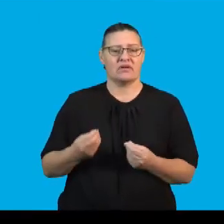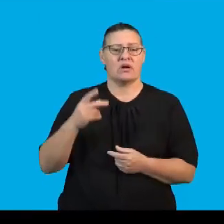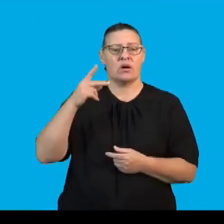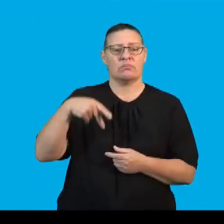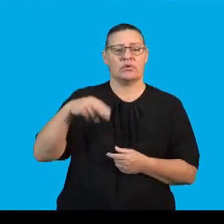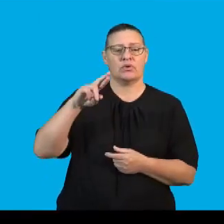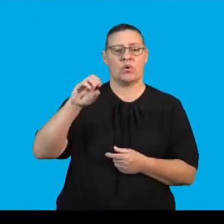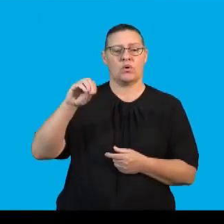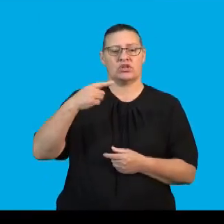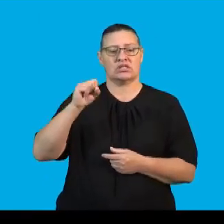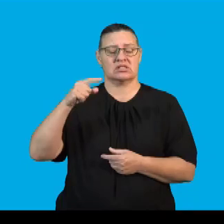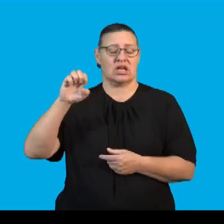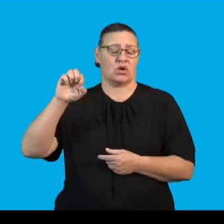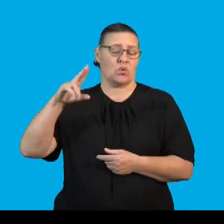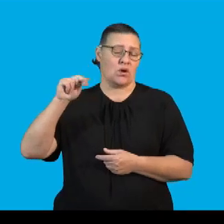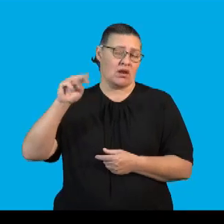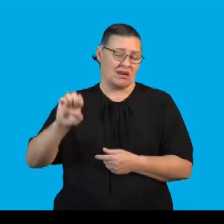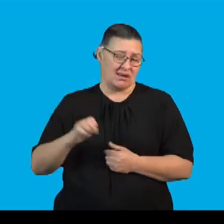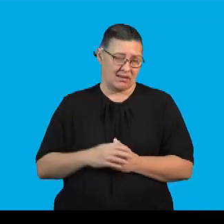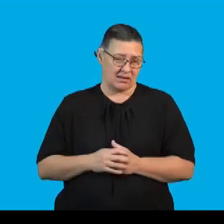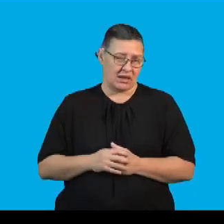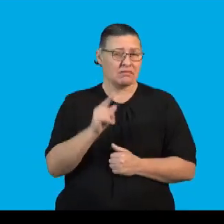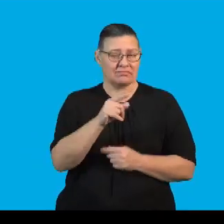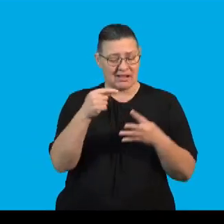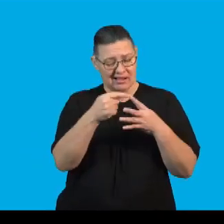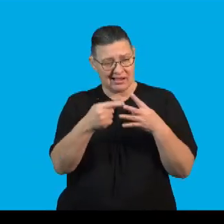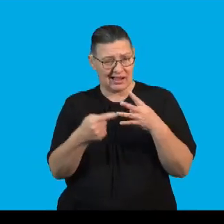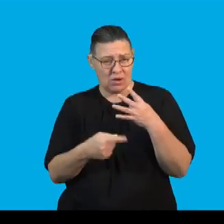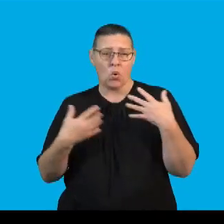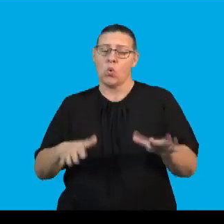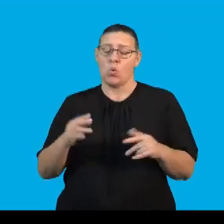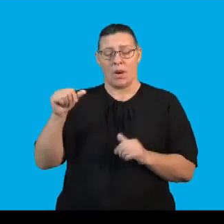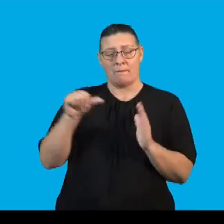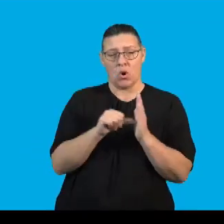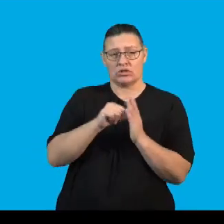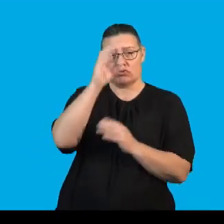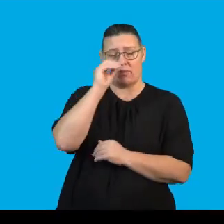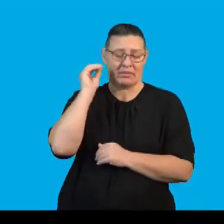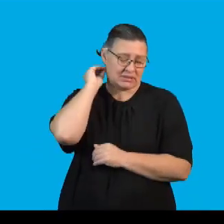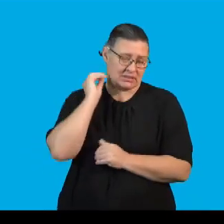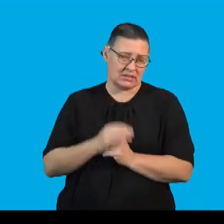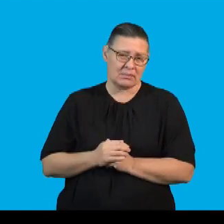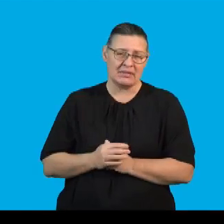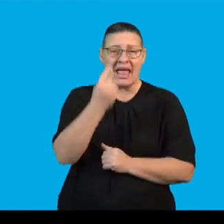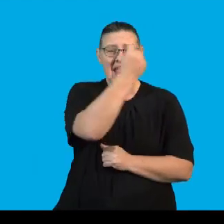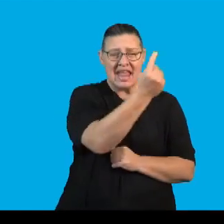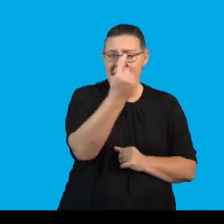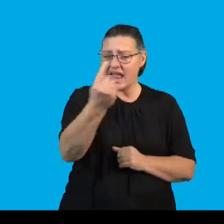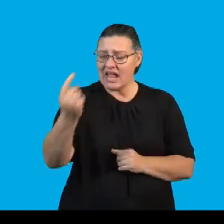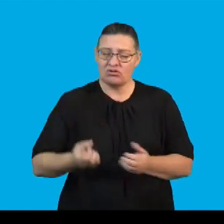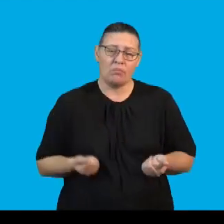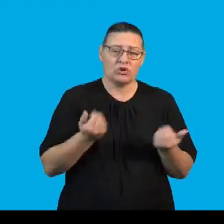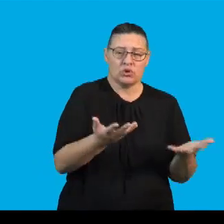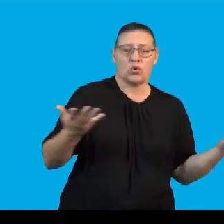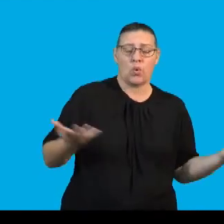we've got progesterone. Key or very crucial for us to remember. You need to know where